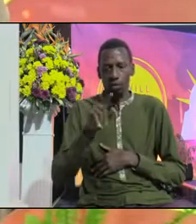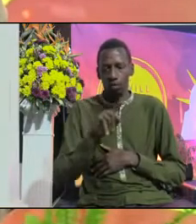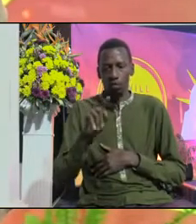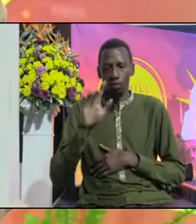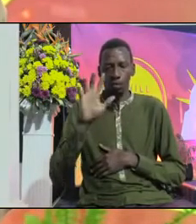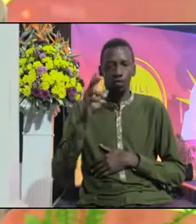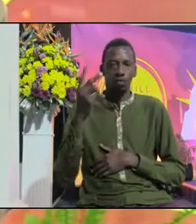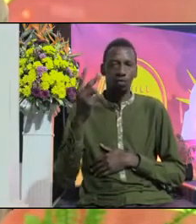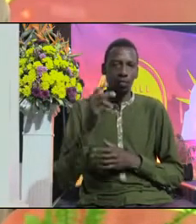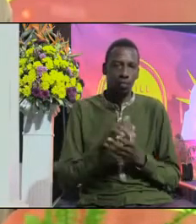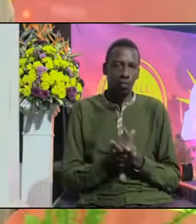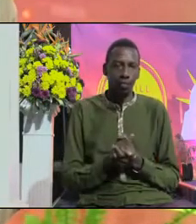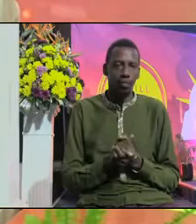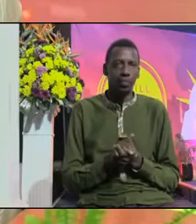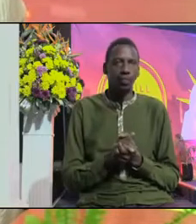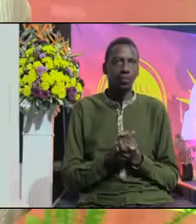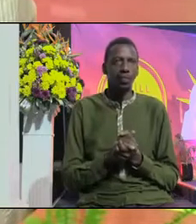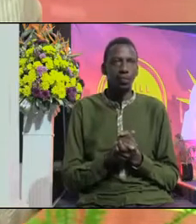52.